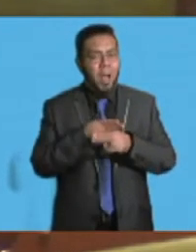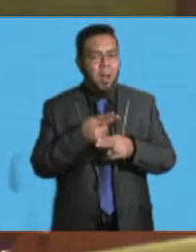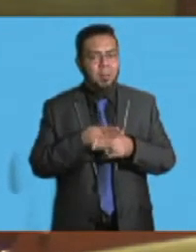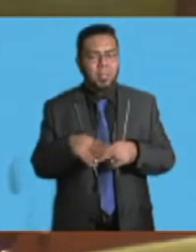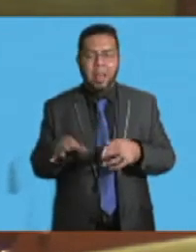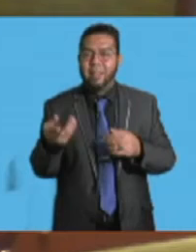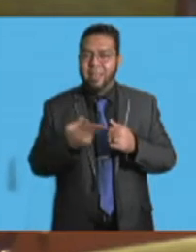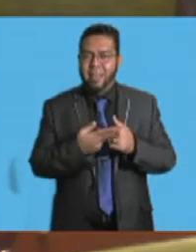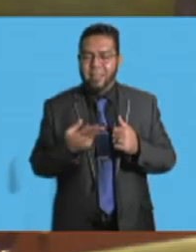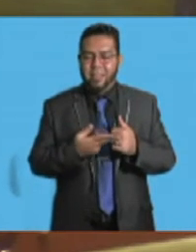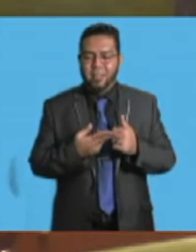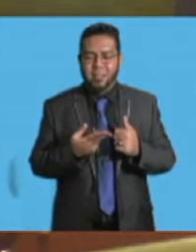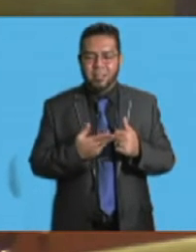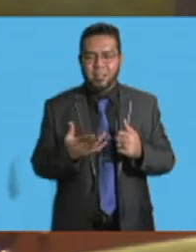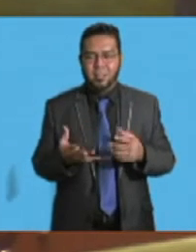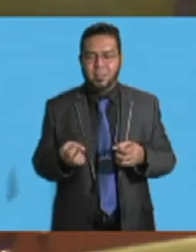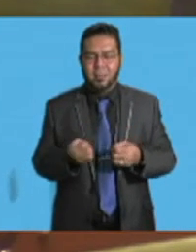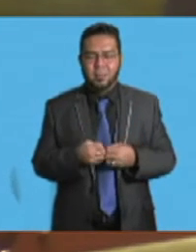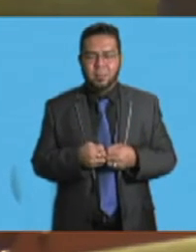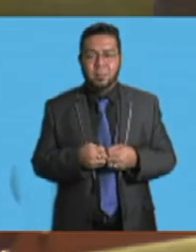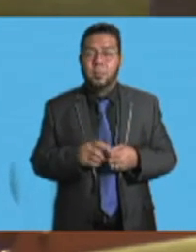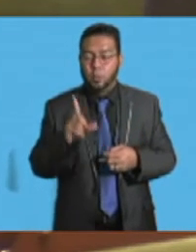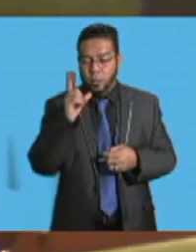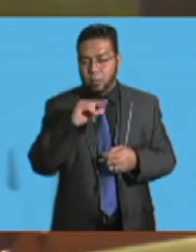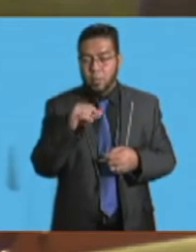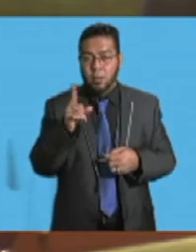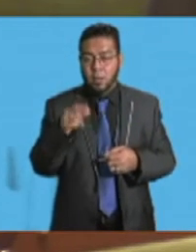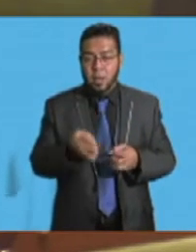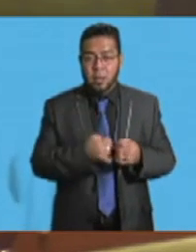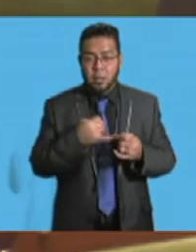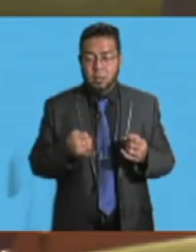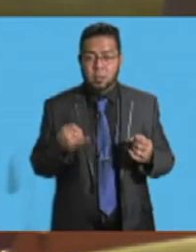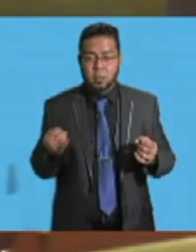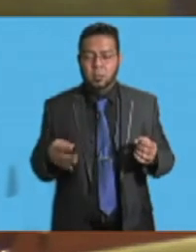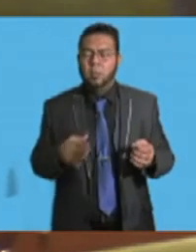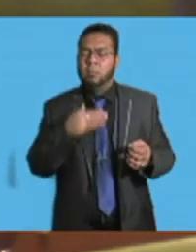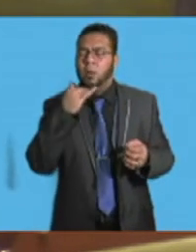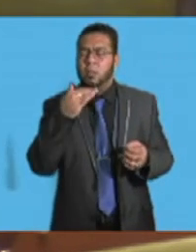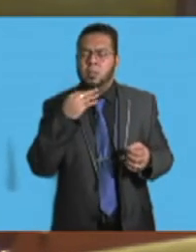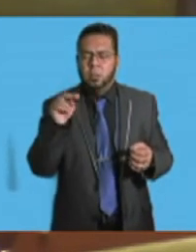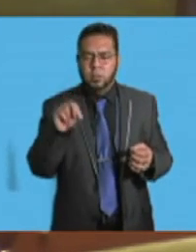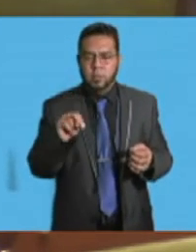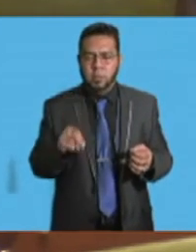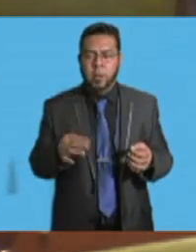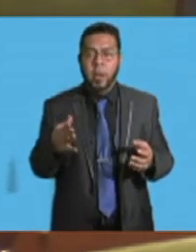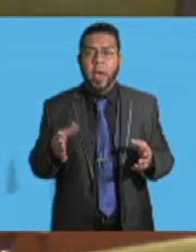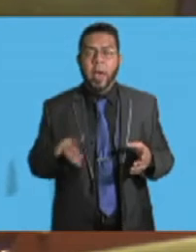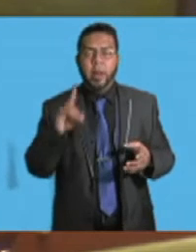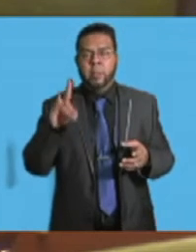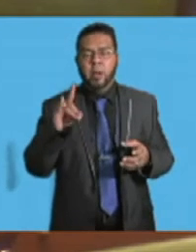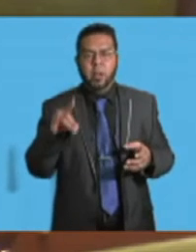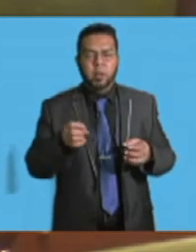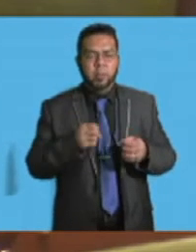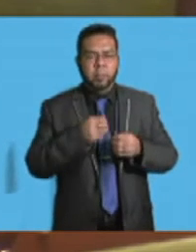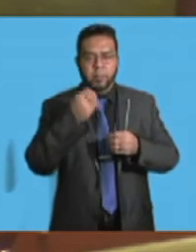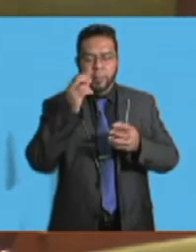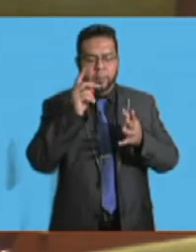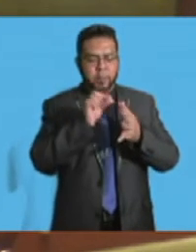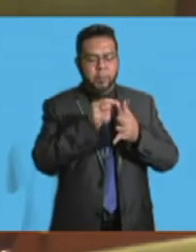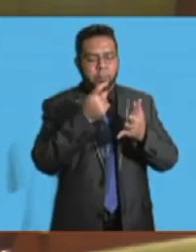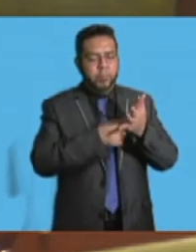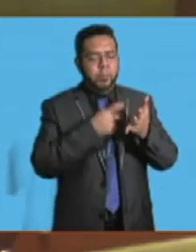grading machines. In addition, it will enable the industry to provide much needed animal protein to the increasing population through